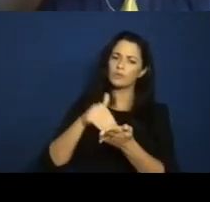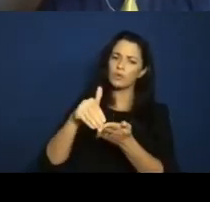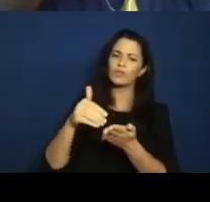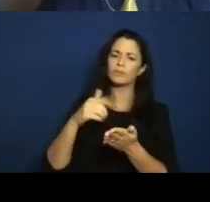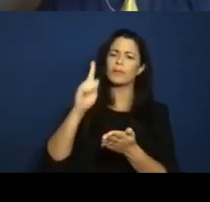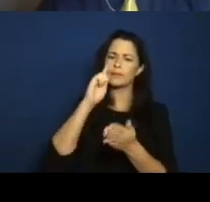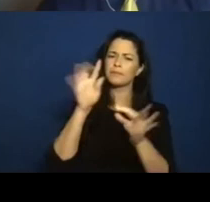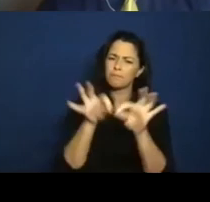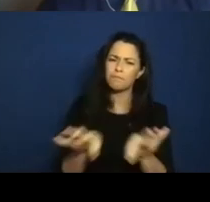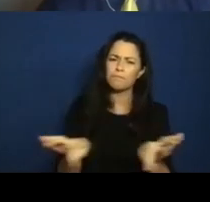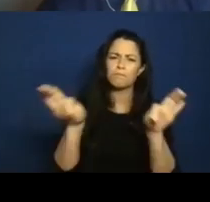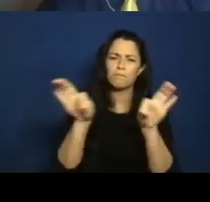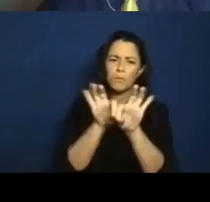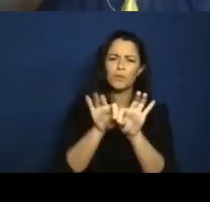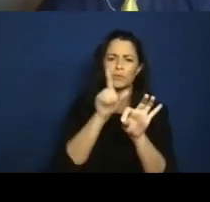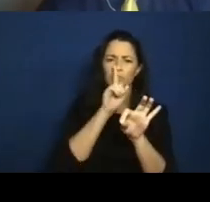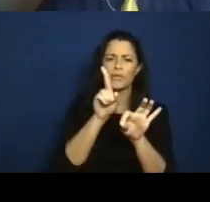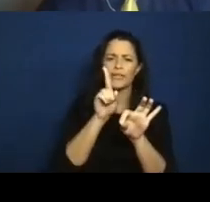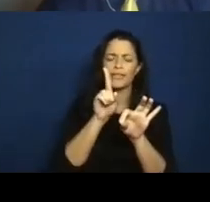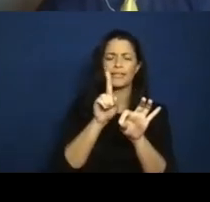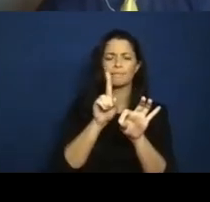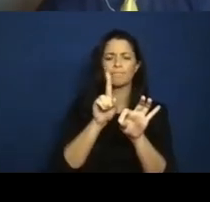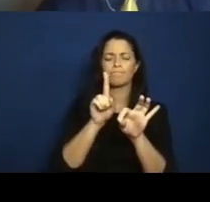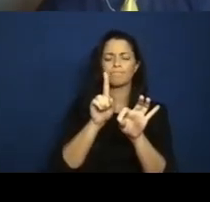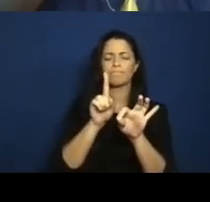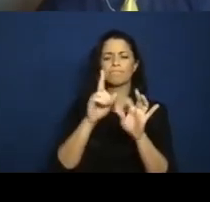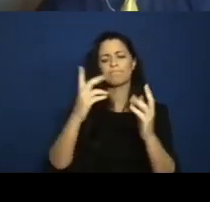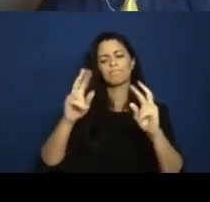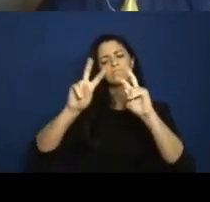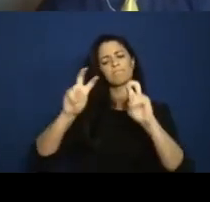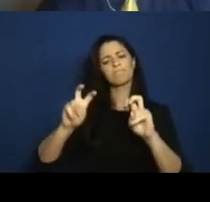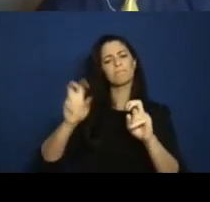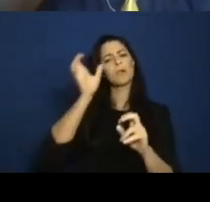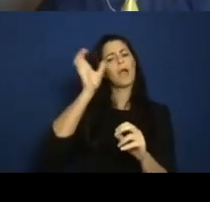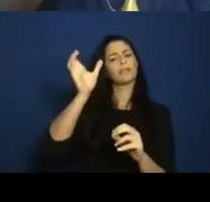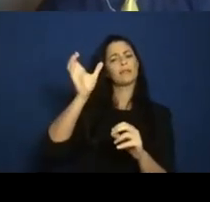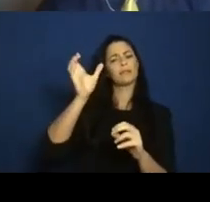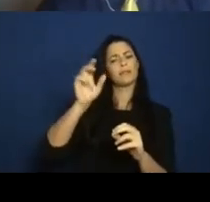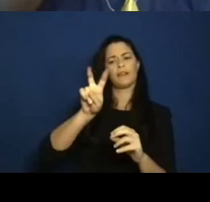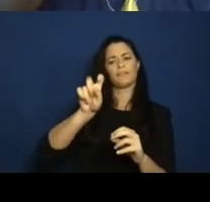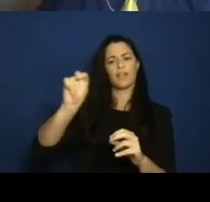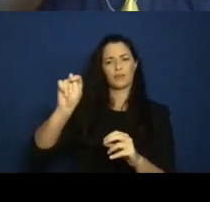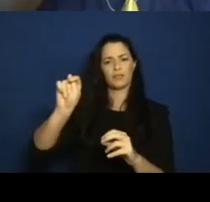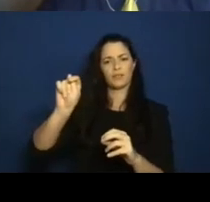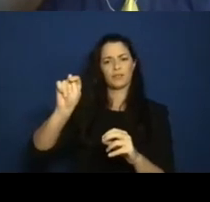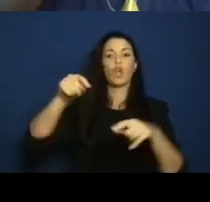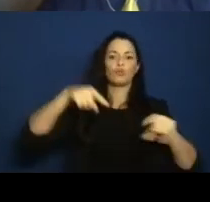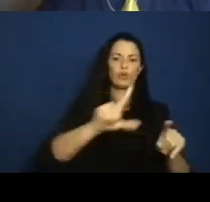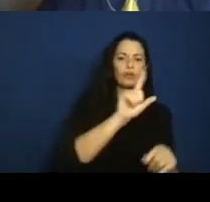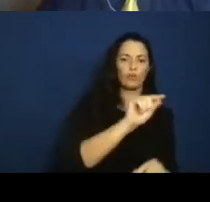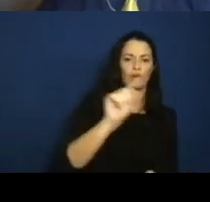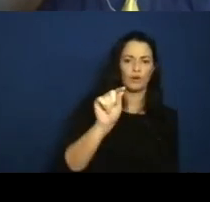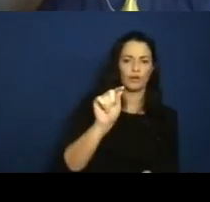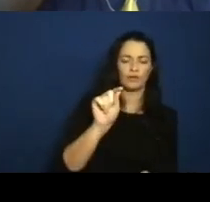consider the veteran idea this year, particularly 2020, for what we've